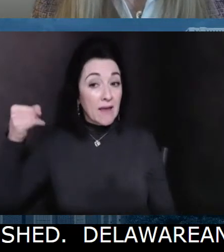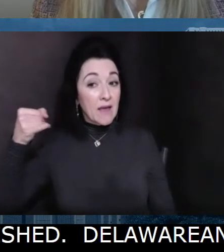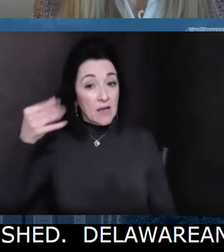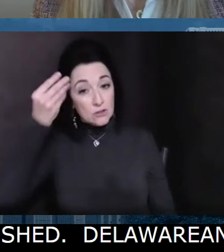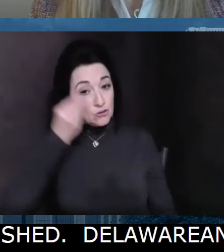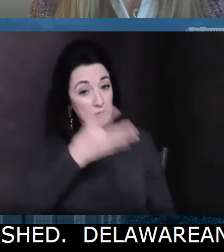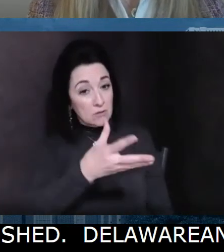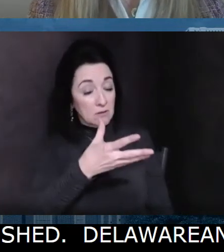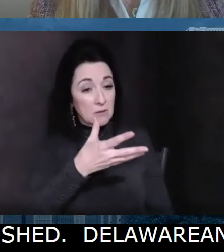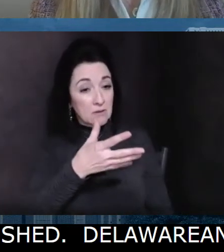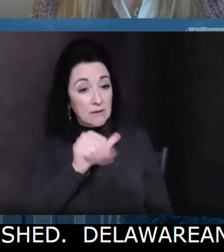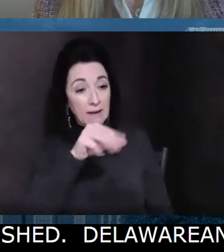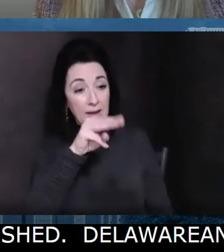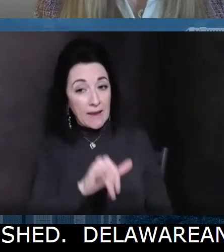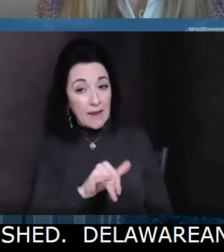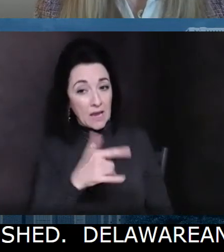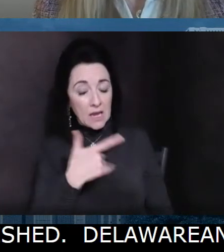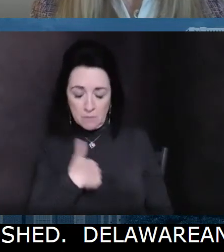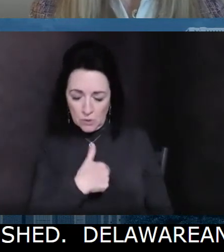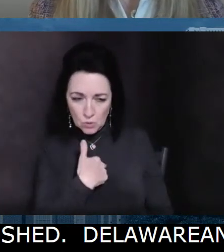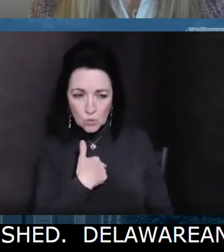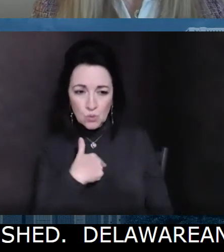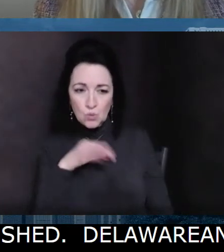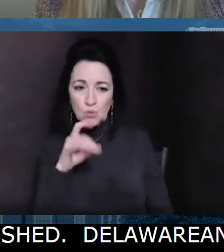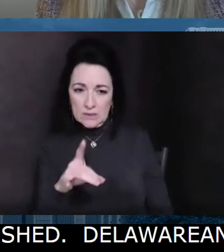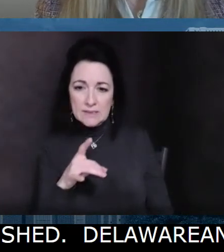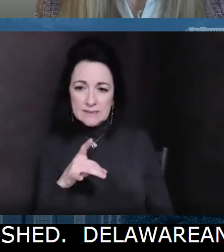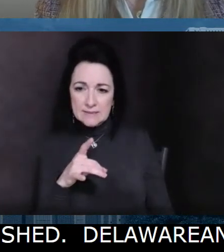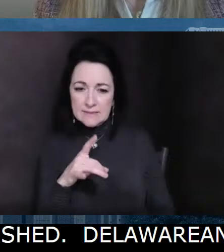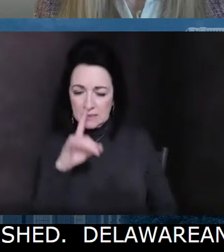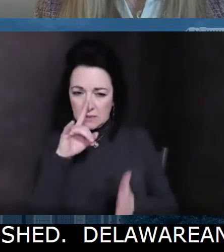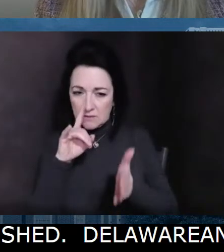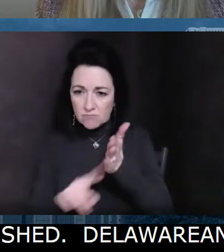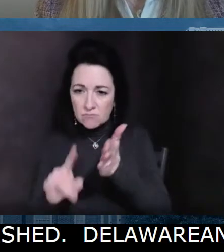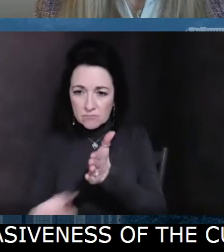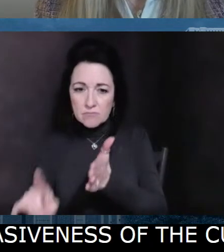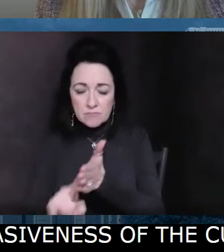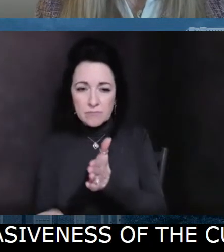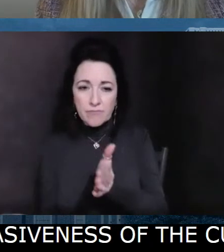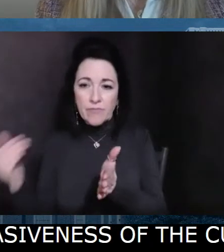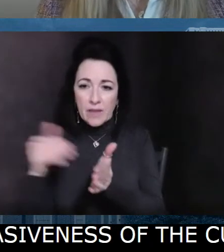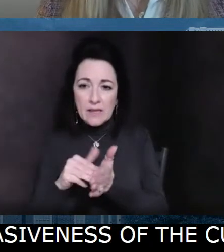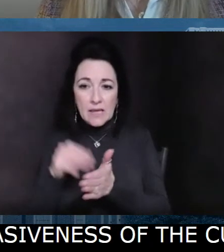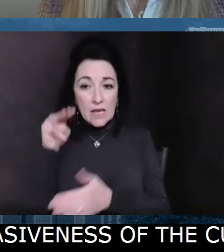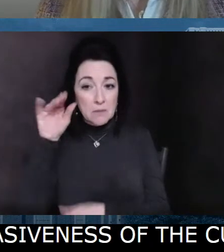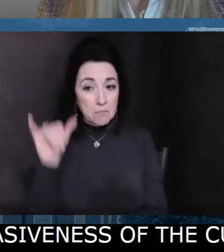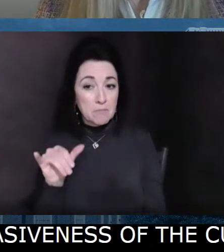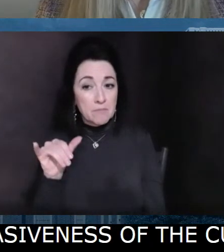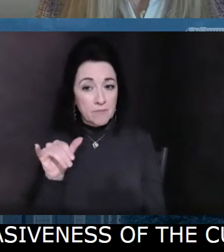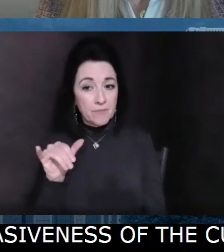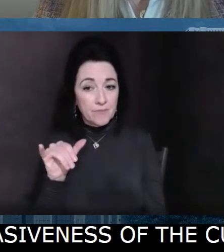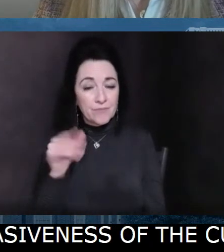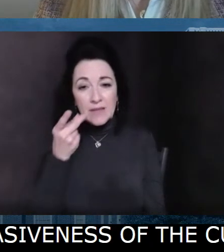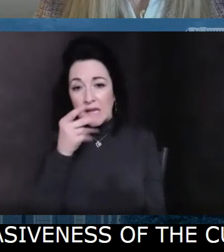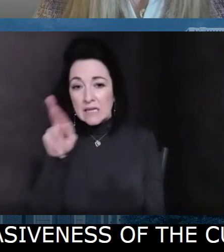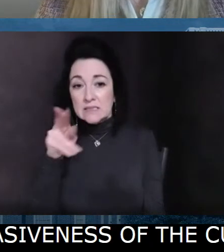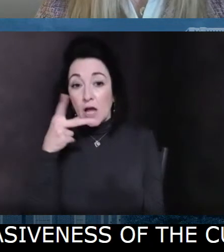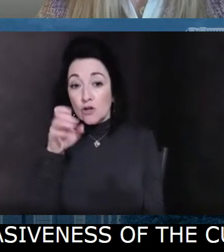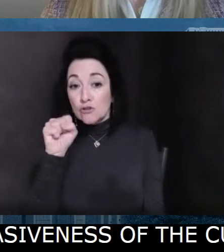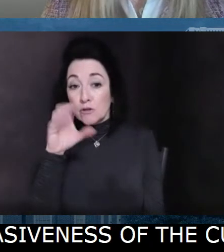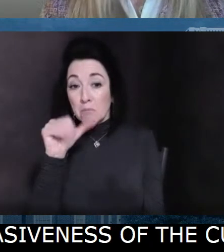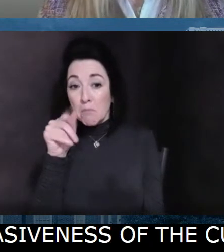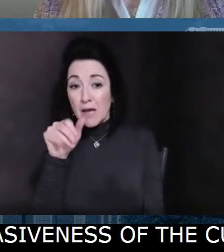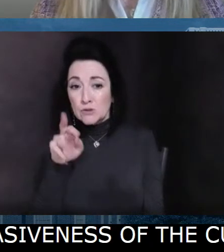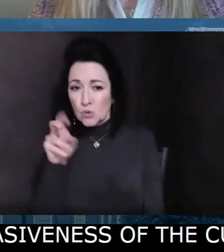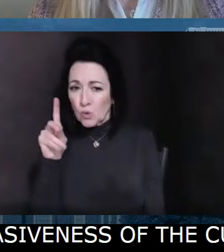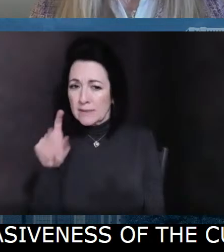a lot of due diligence when we brought them back on board in May to event. And just a little story to tell you, like Dr. Pescator was going to people's houses